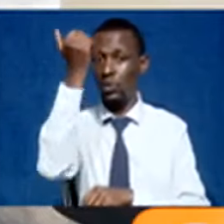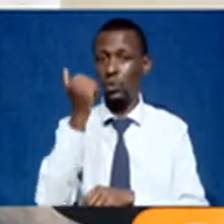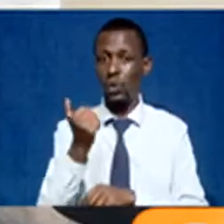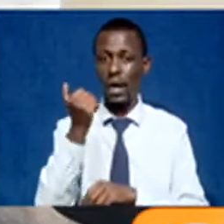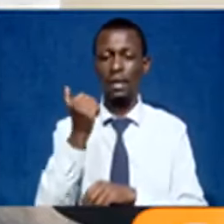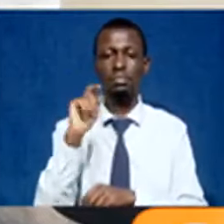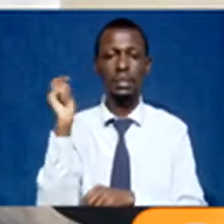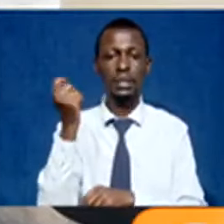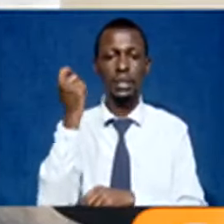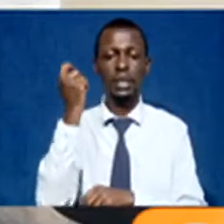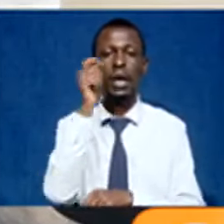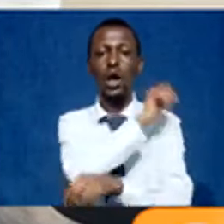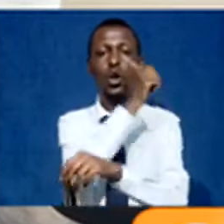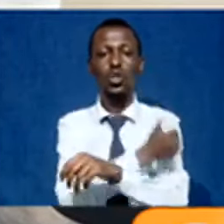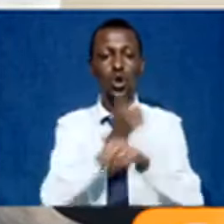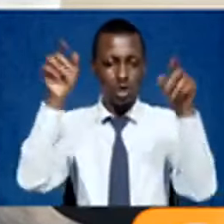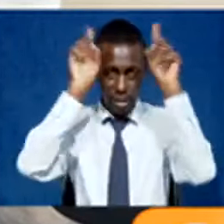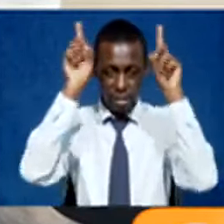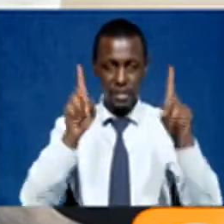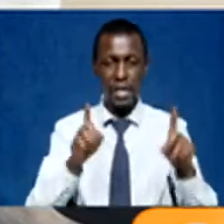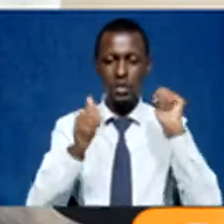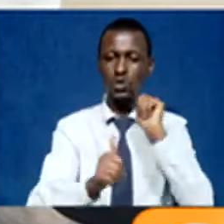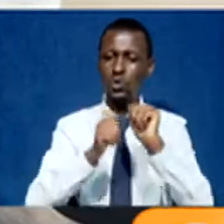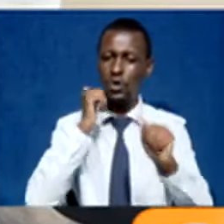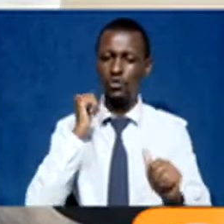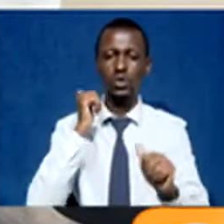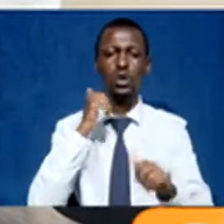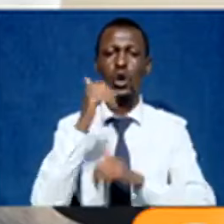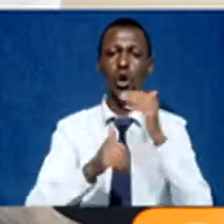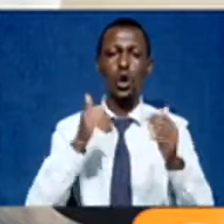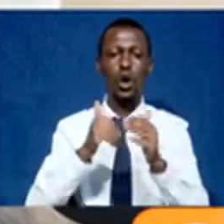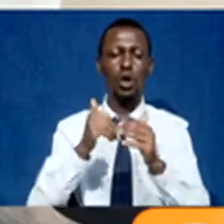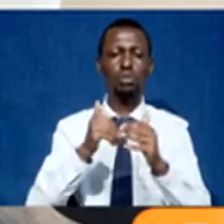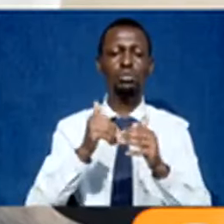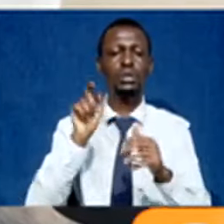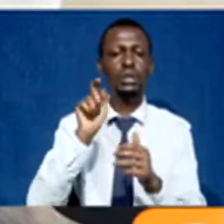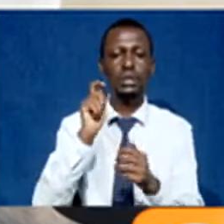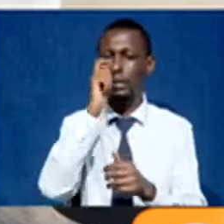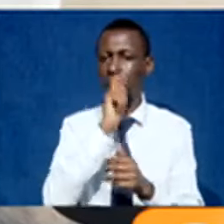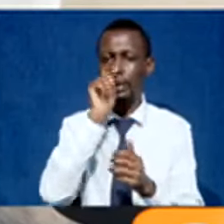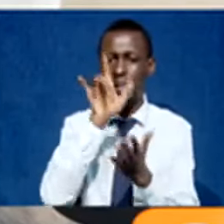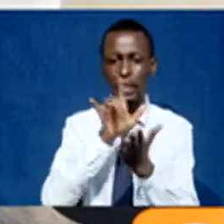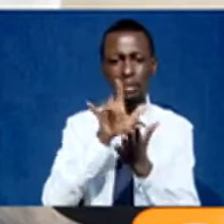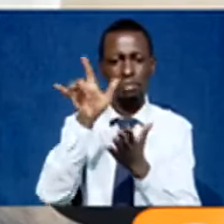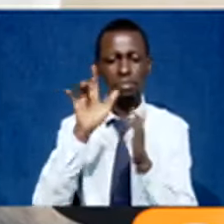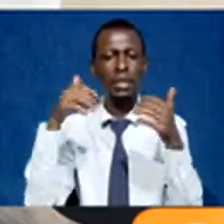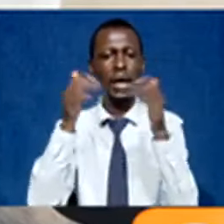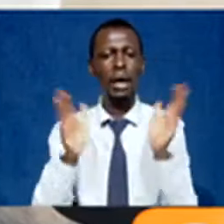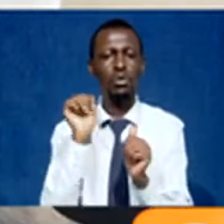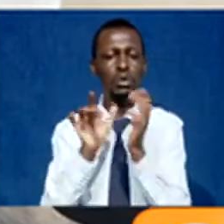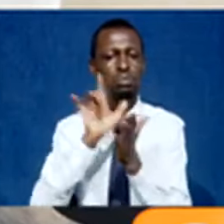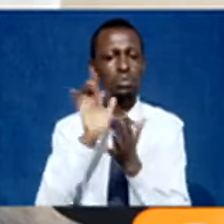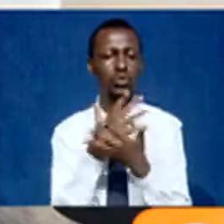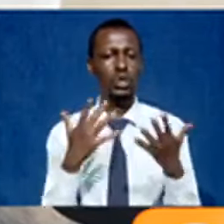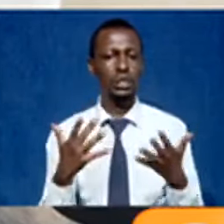decision made by the Kenyan authorities to decline a request for all cargo flight operations by Air Tanzania Company, insisting that